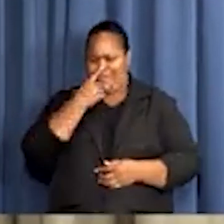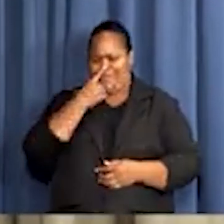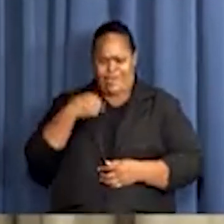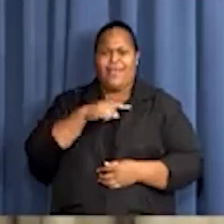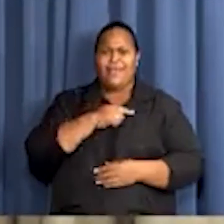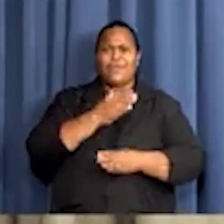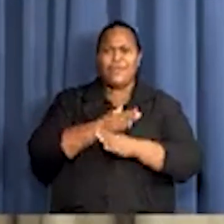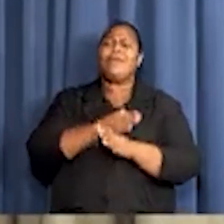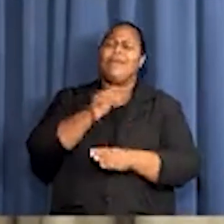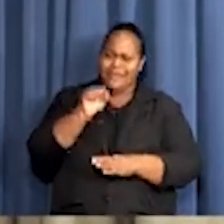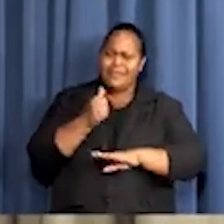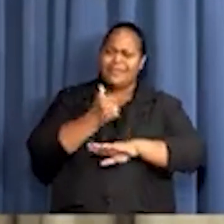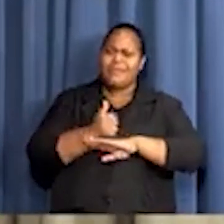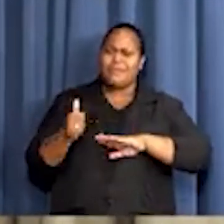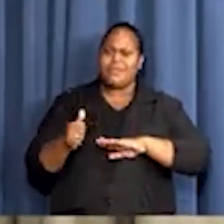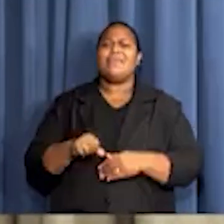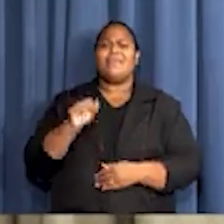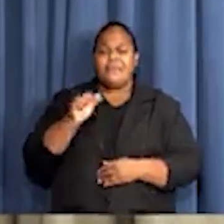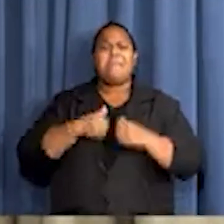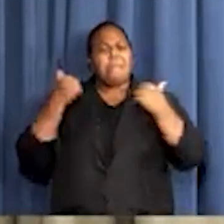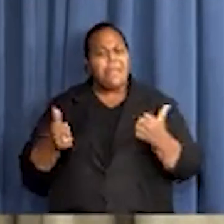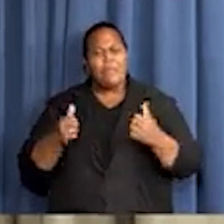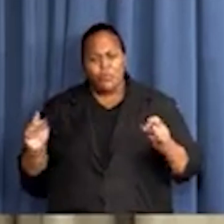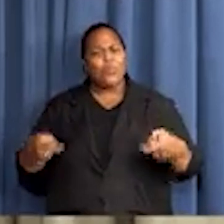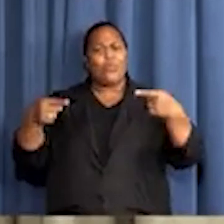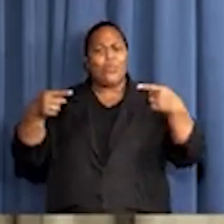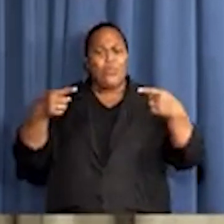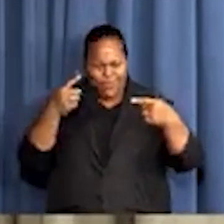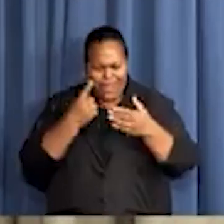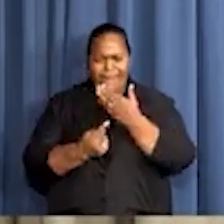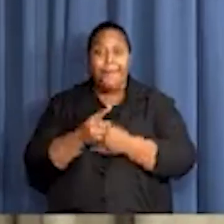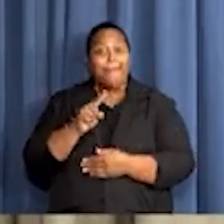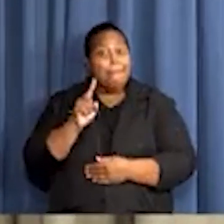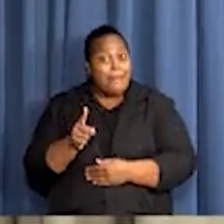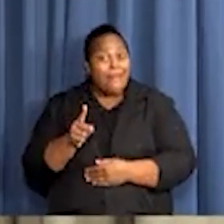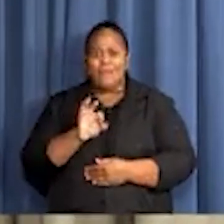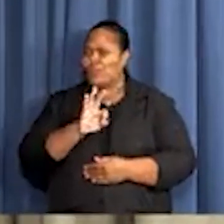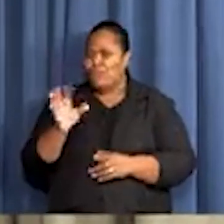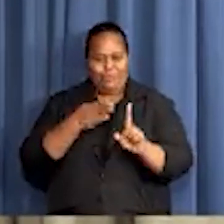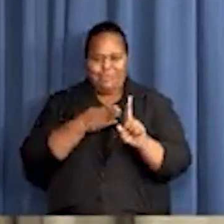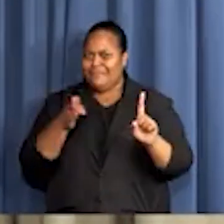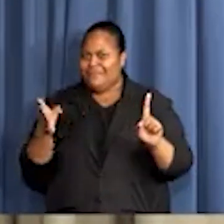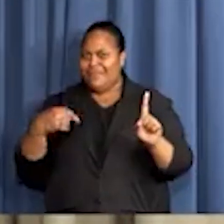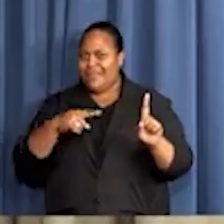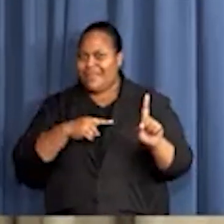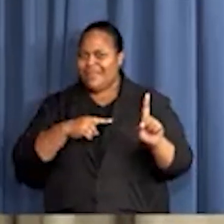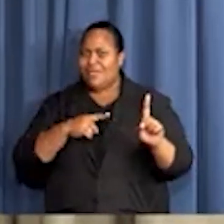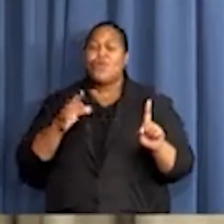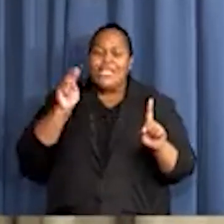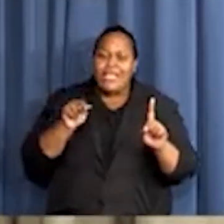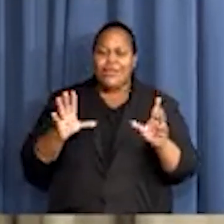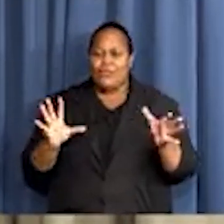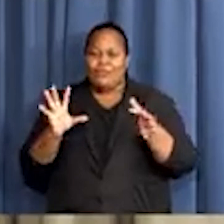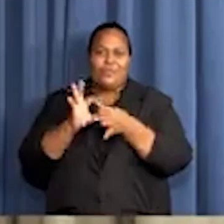government. There will be many clashes and arguments, but this should not deter us from joining forces